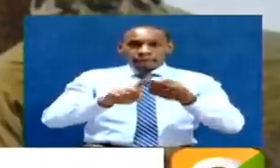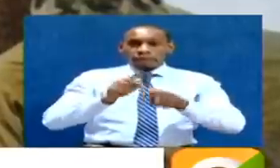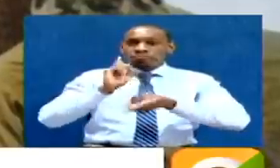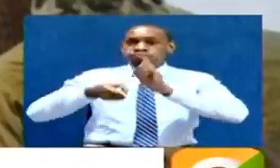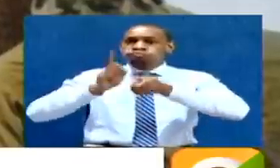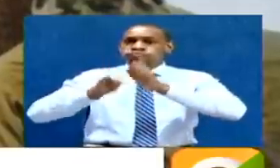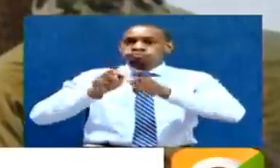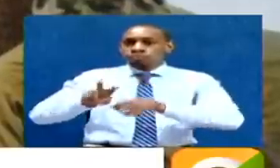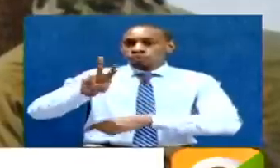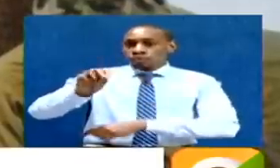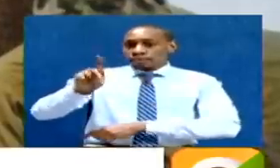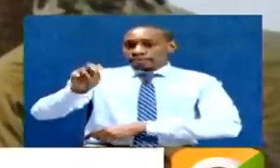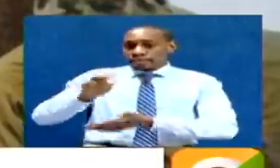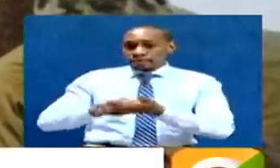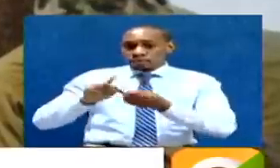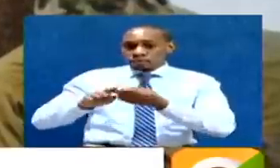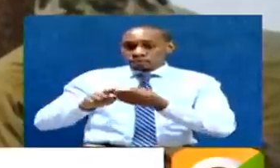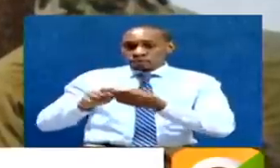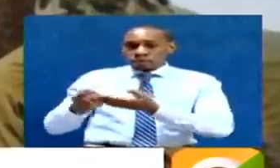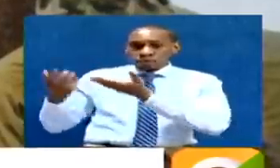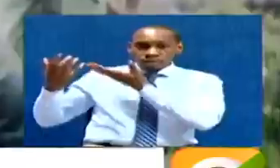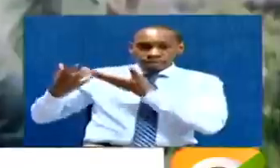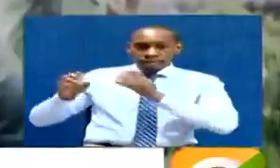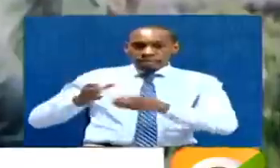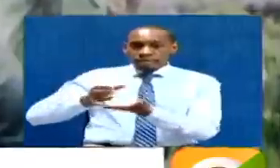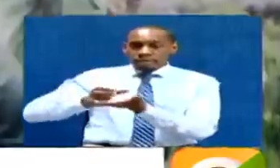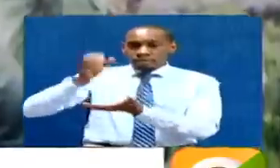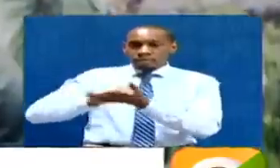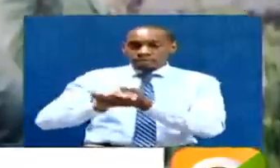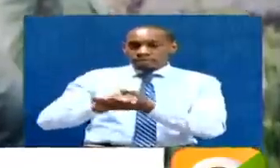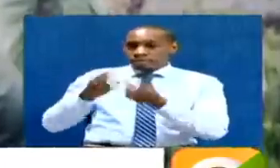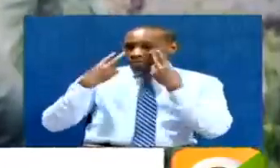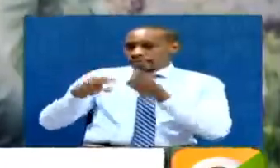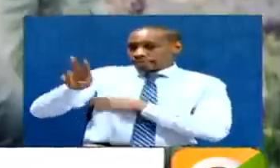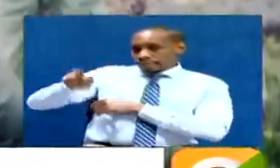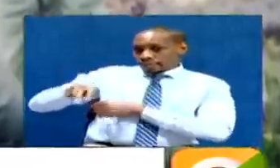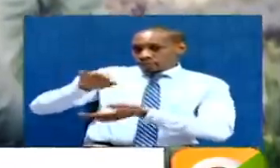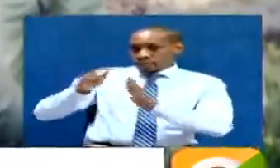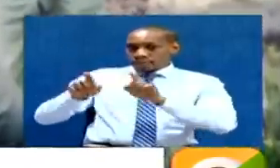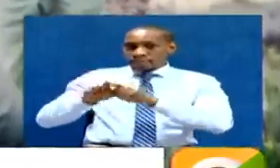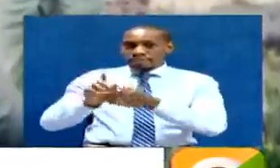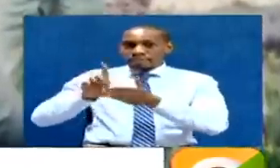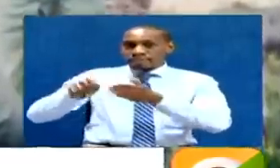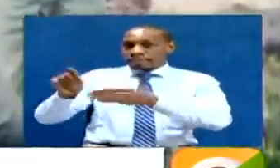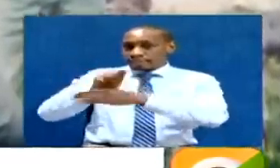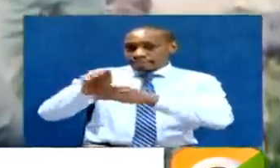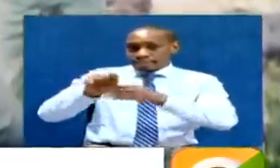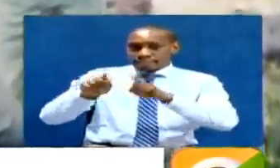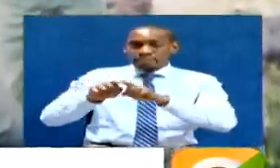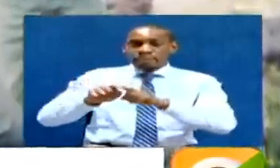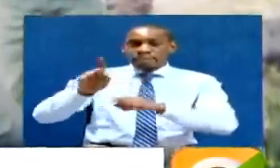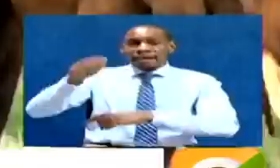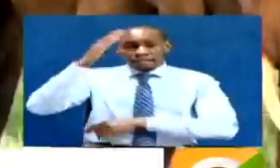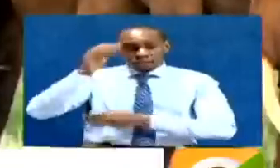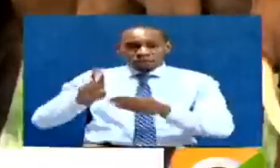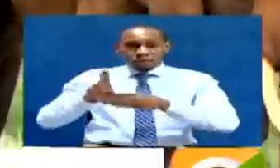for 20 kilometers and carrying posts to test his attitude and physical capability. He was later trained as a ranger and had to master how